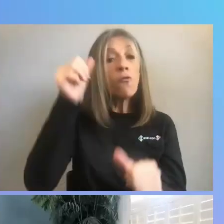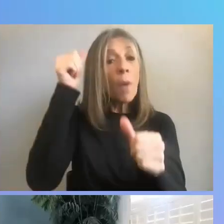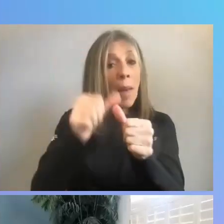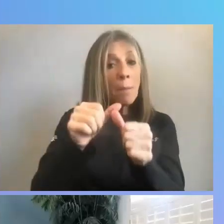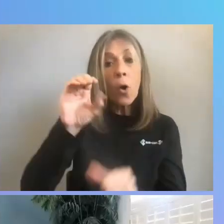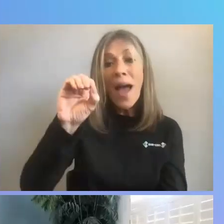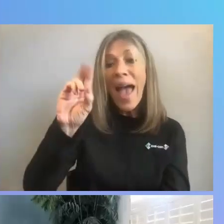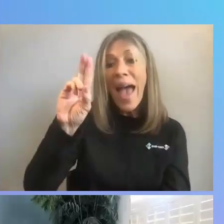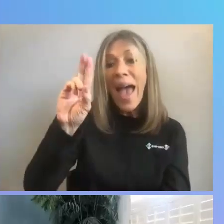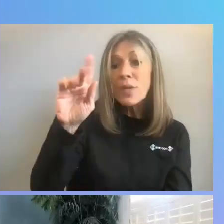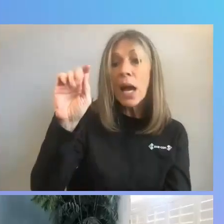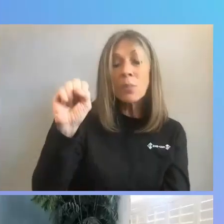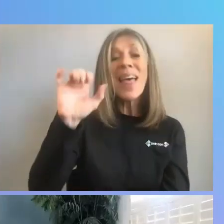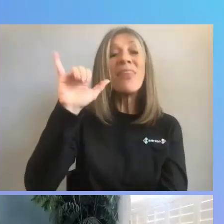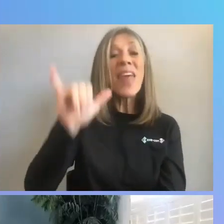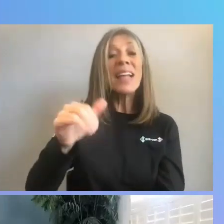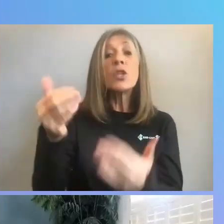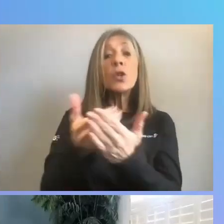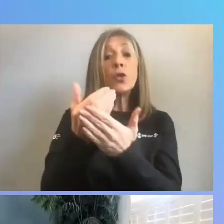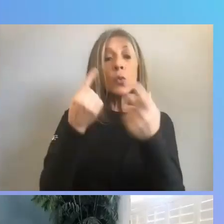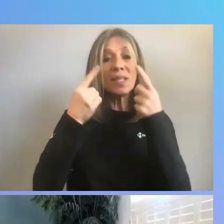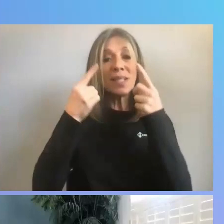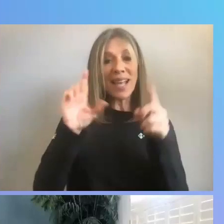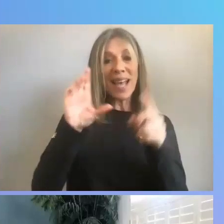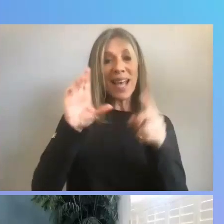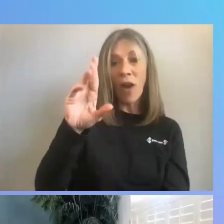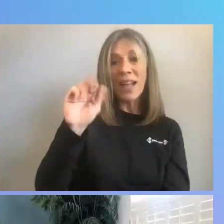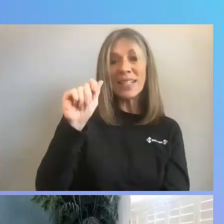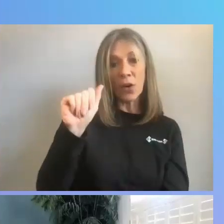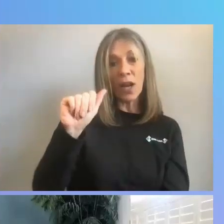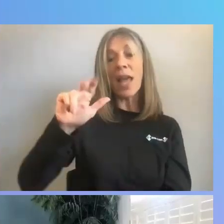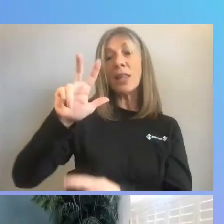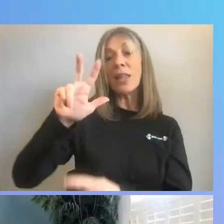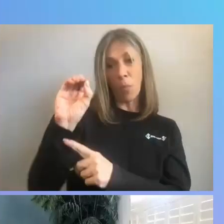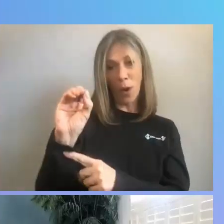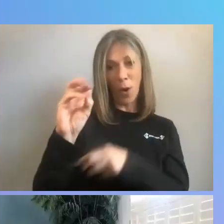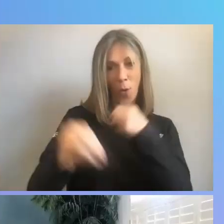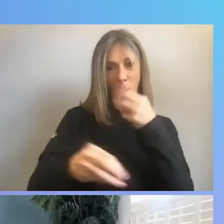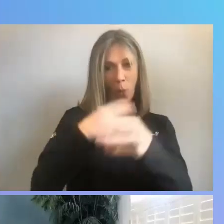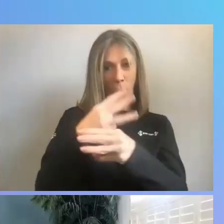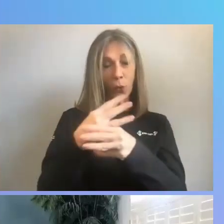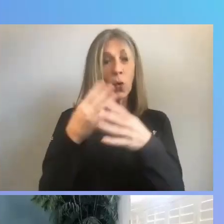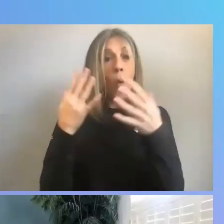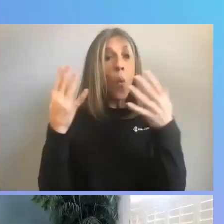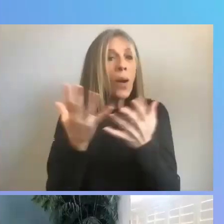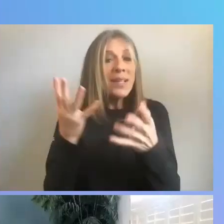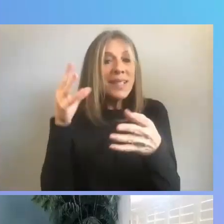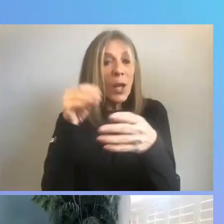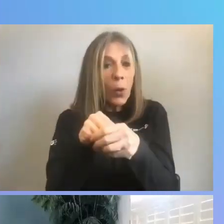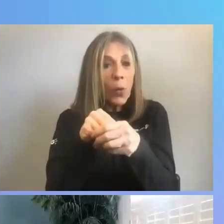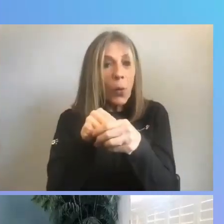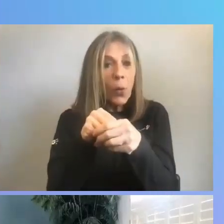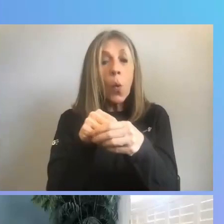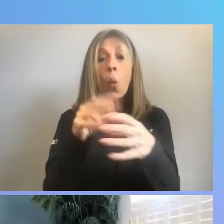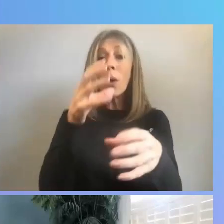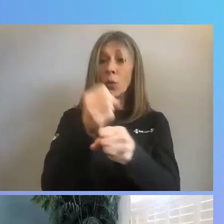are the new success criteria in the 3.0 world. What do those outcomes include? When you get a copy